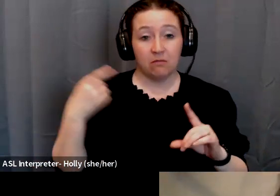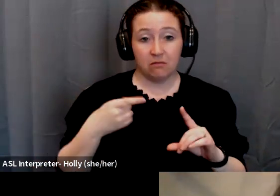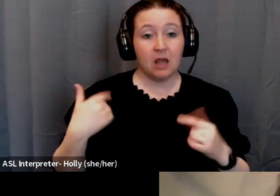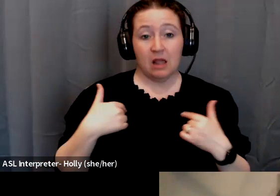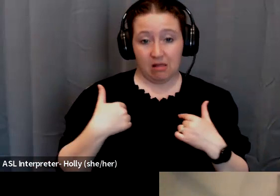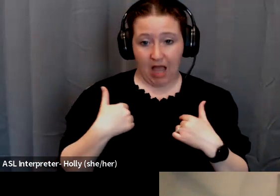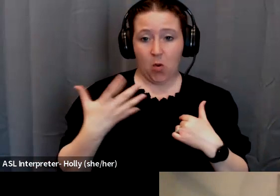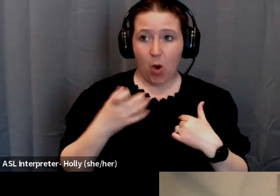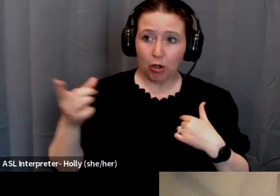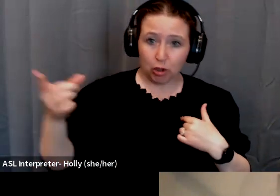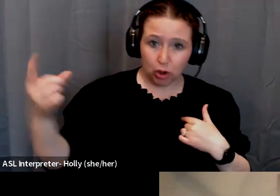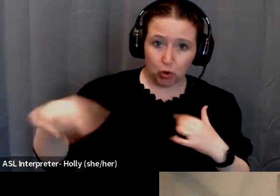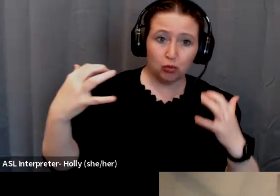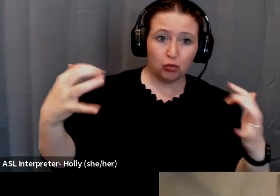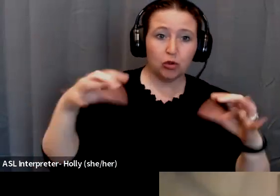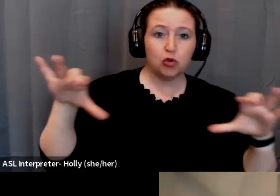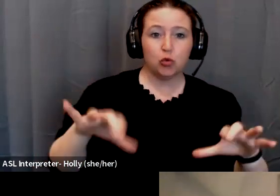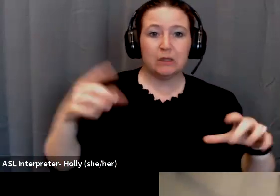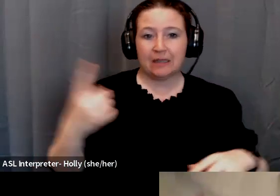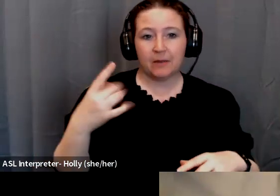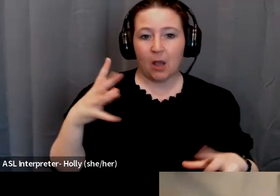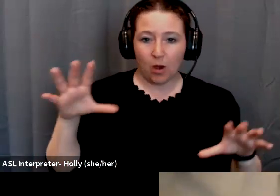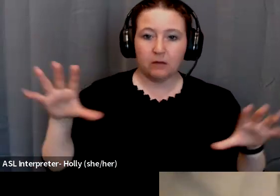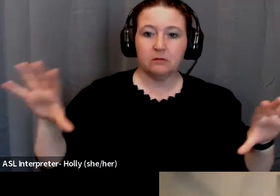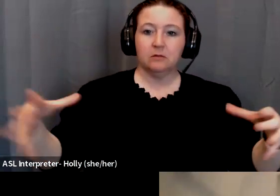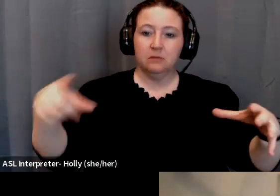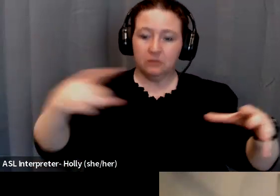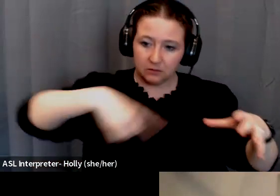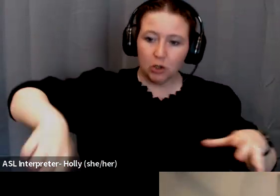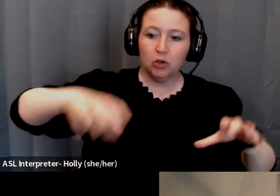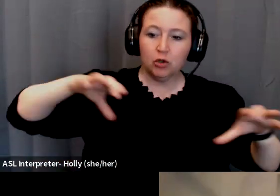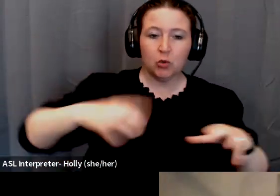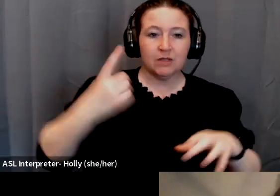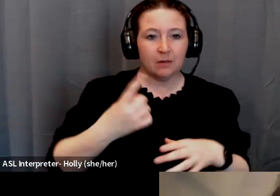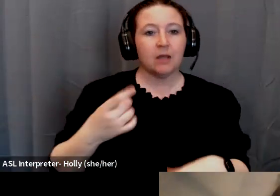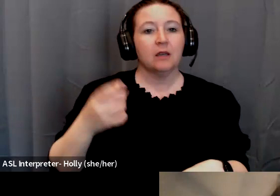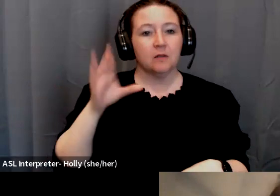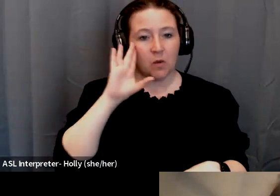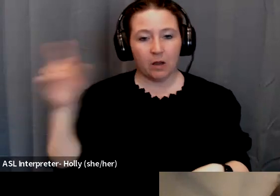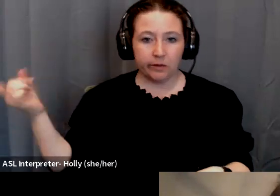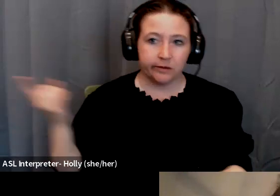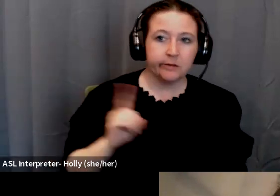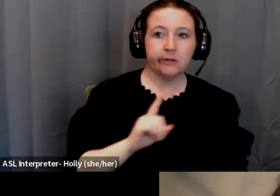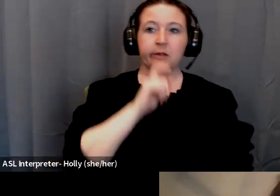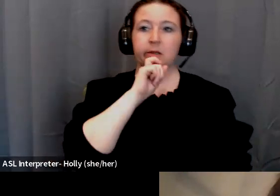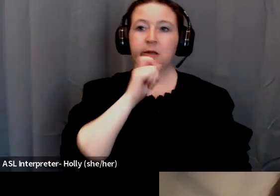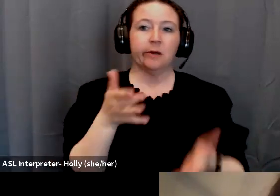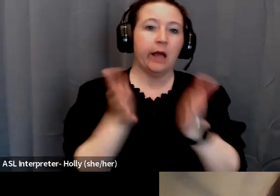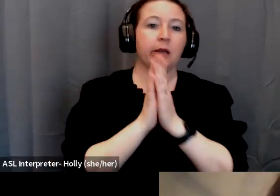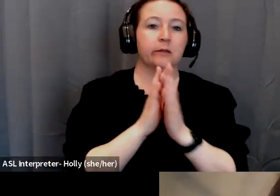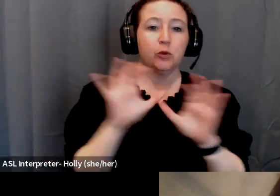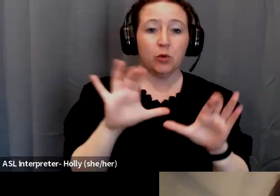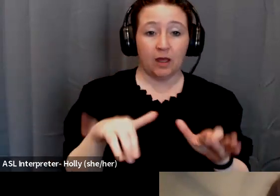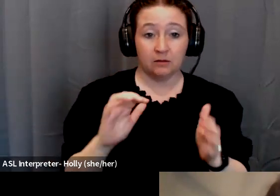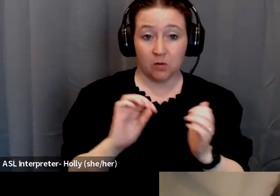do something. I want them as a body to take action. So I'm going to stand up the microphone and I'm going to ask you to do that. And the way I